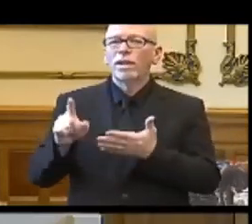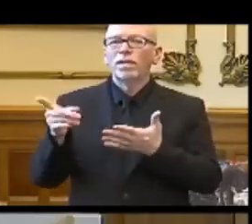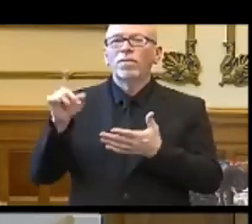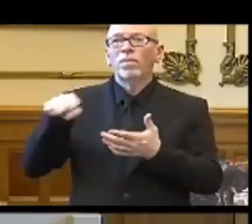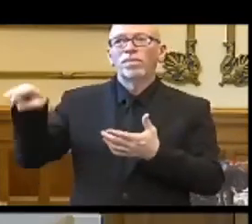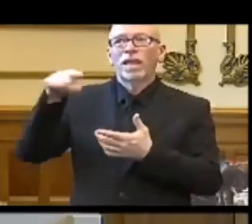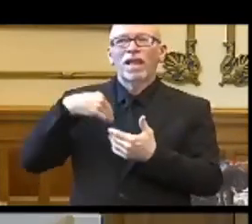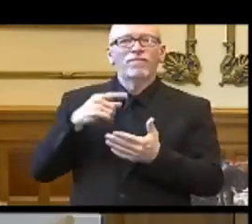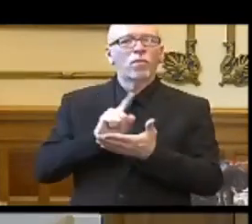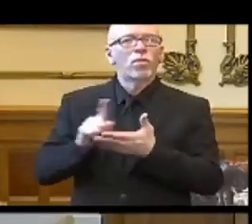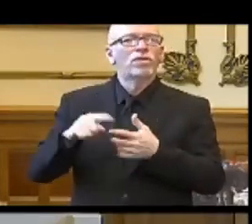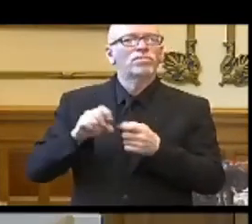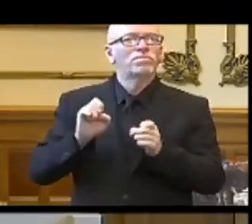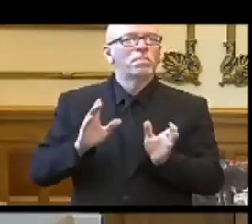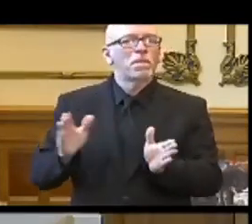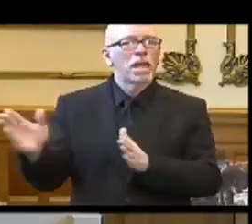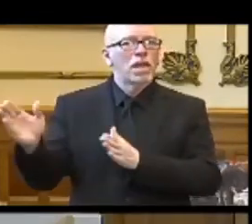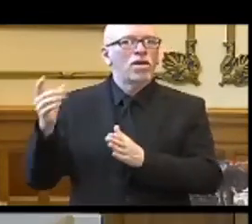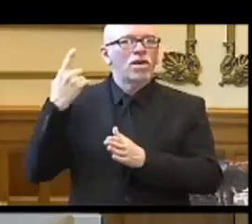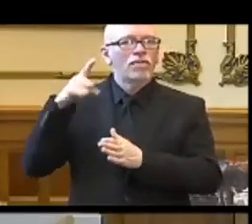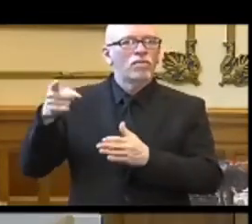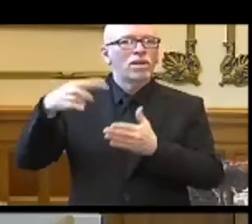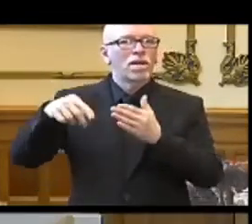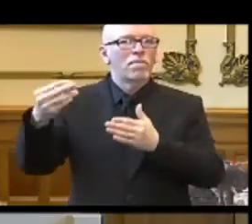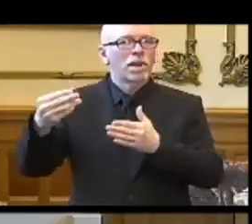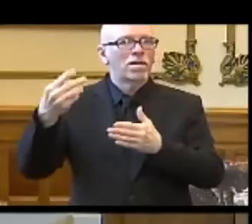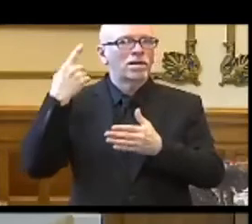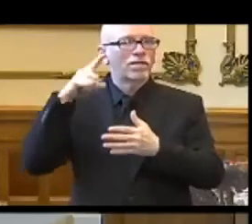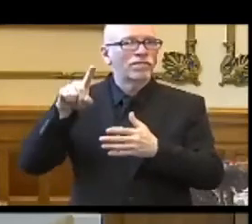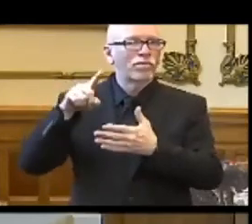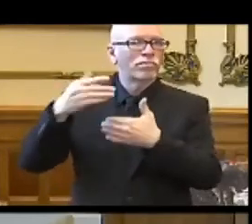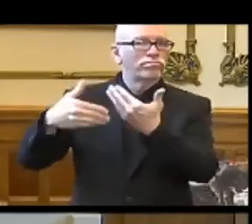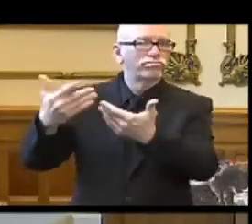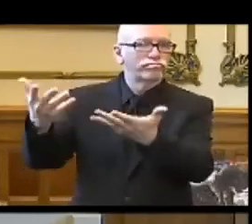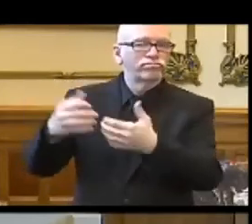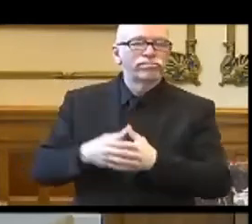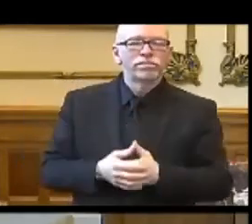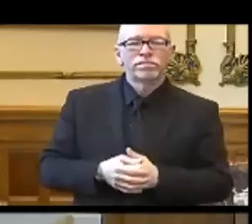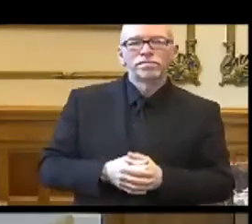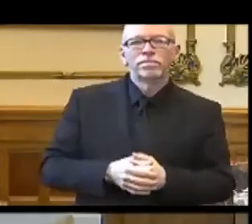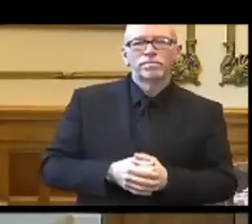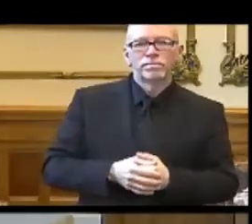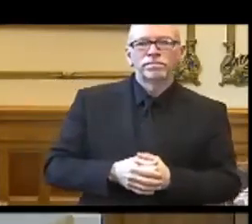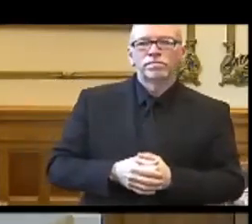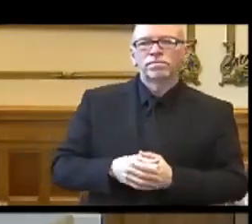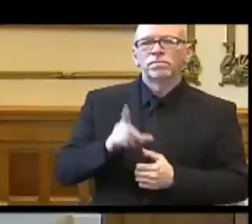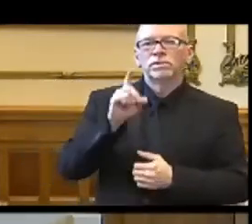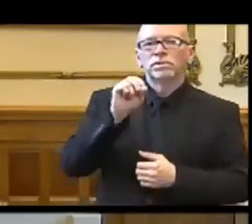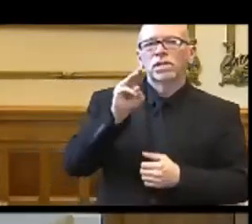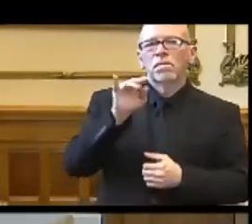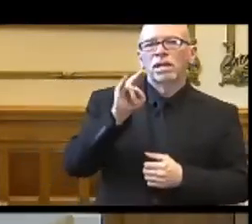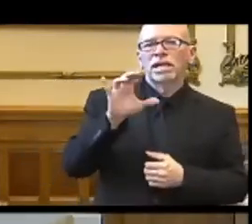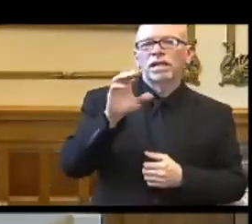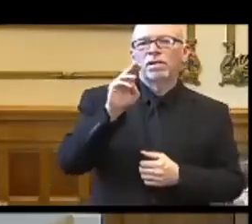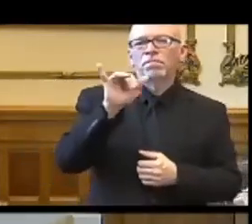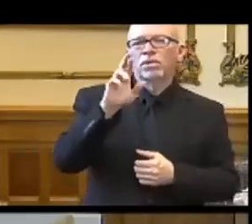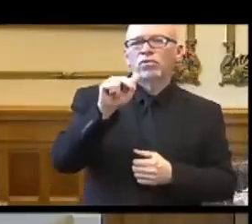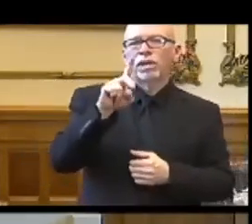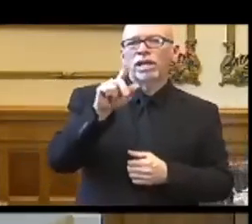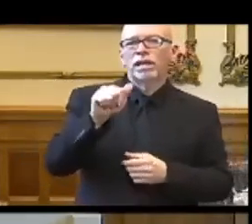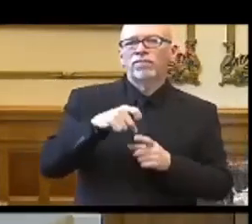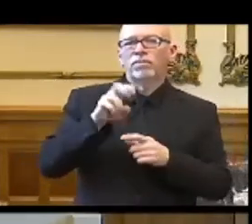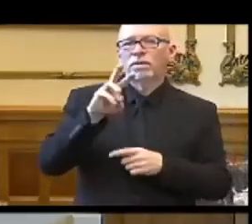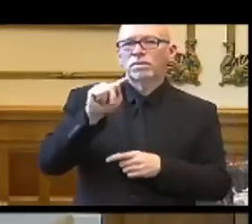week to get prepared for next Monday, now 6 days from now. Yes. Dominic Miranda,